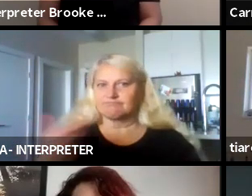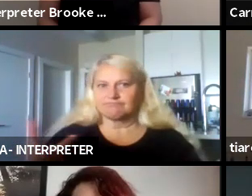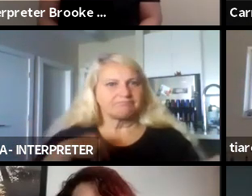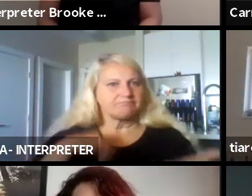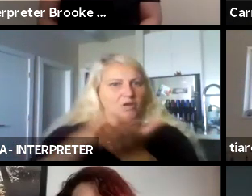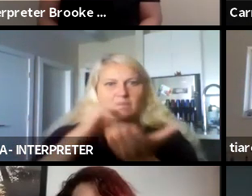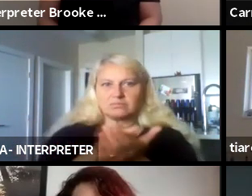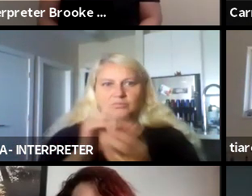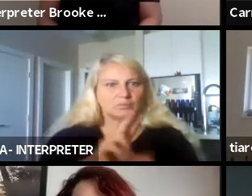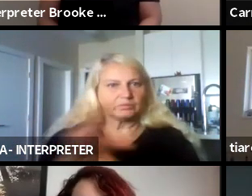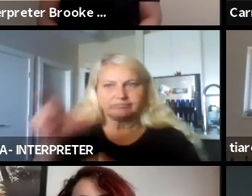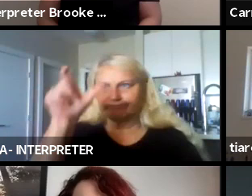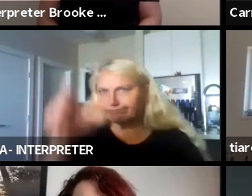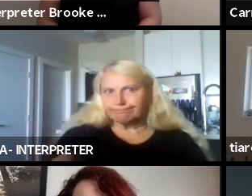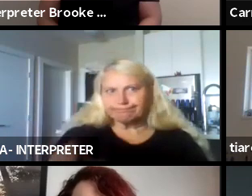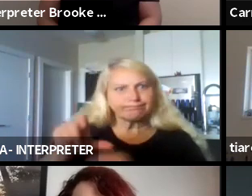Carmen's